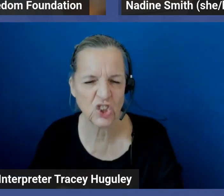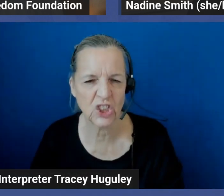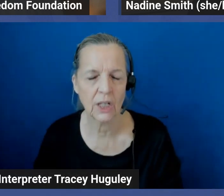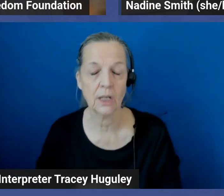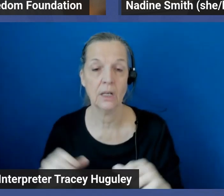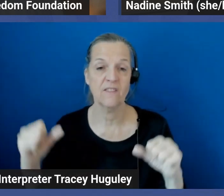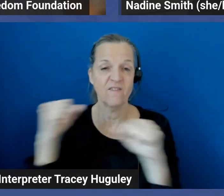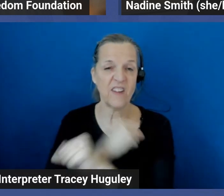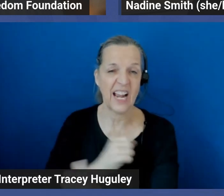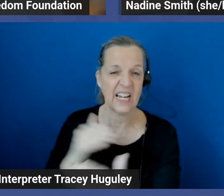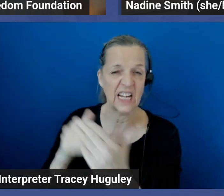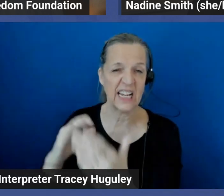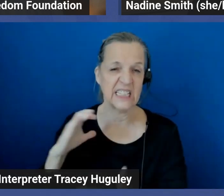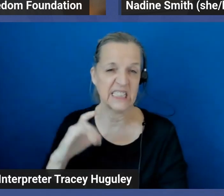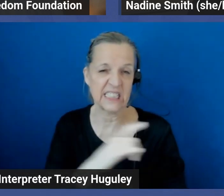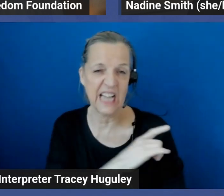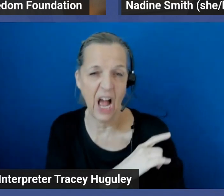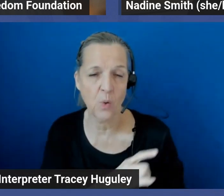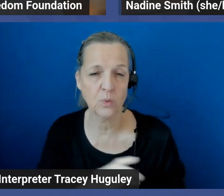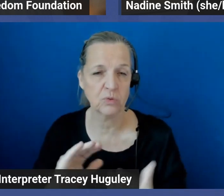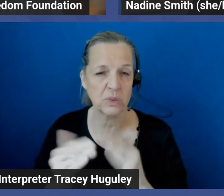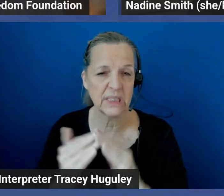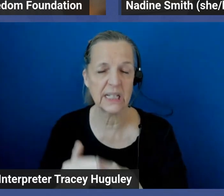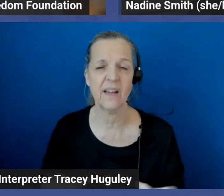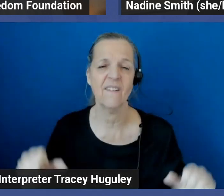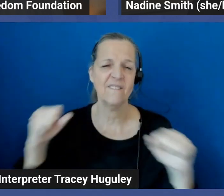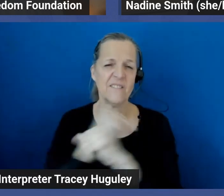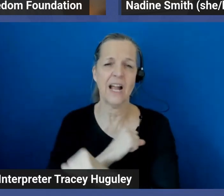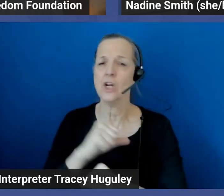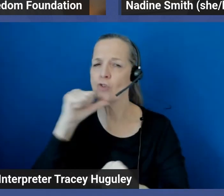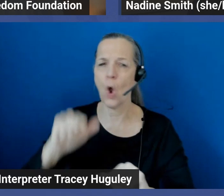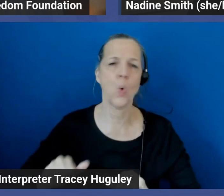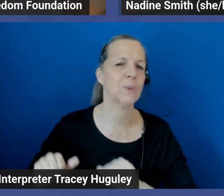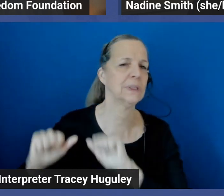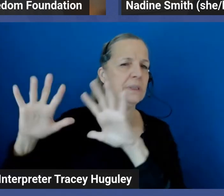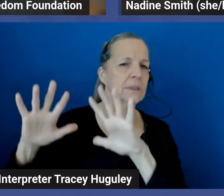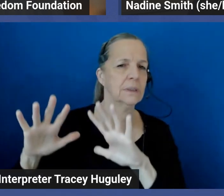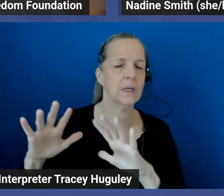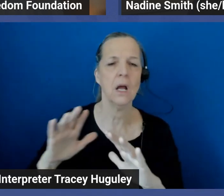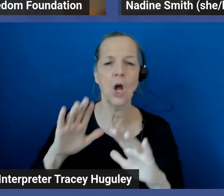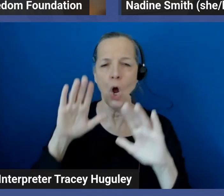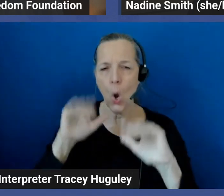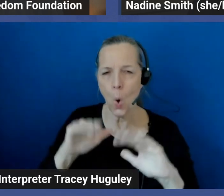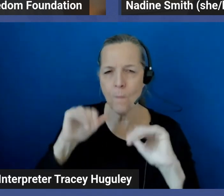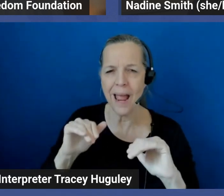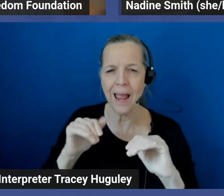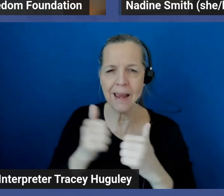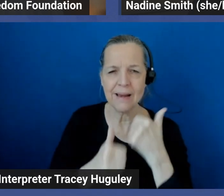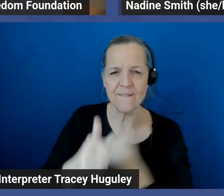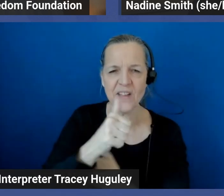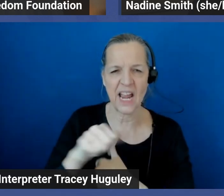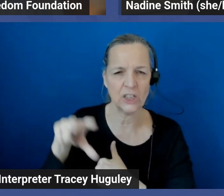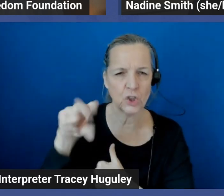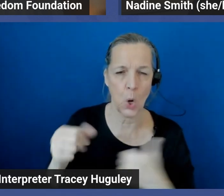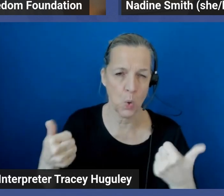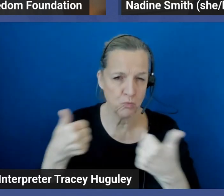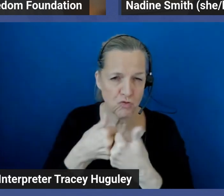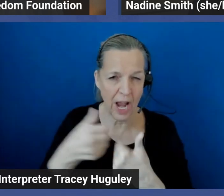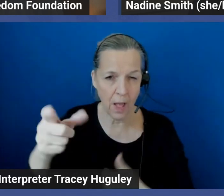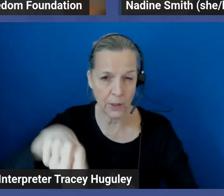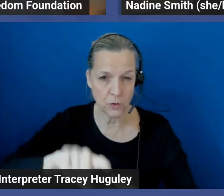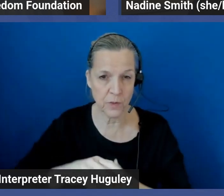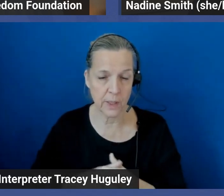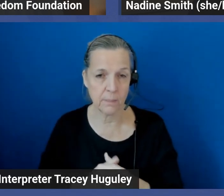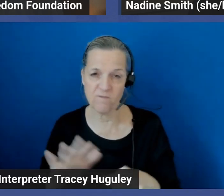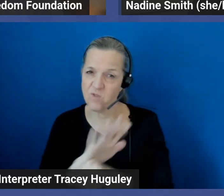commission, cede nothing, capitulate in no way, obey in advance in no way, and challenge them, because a couple of things are going